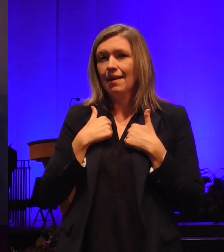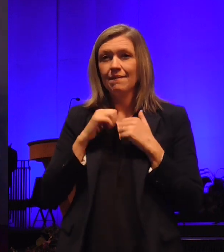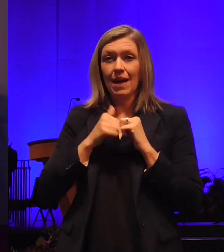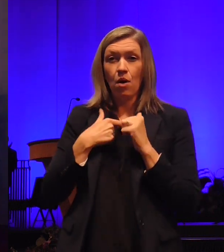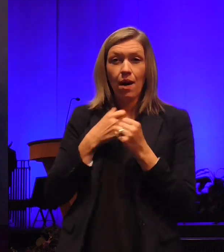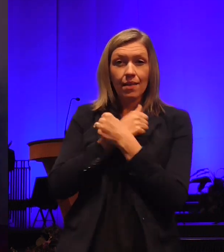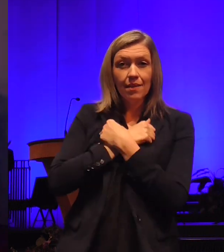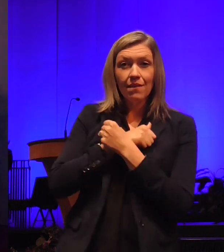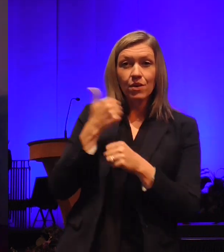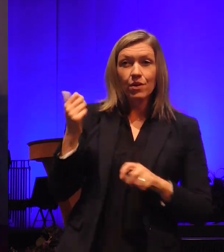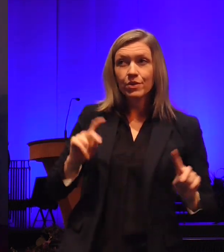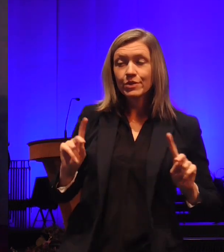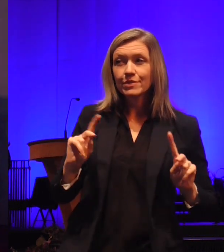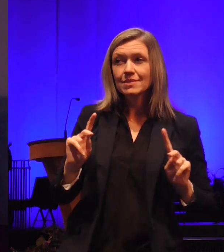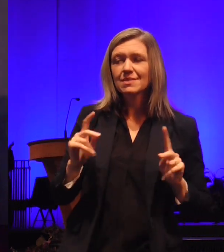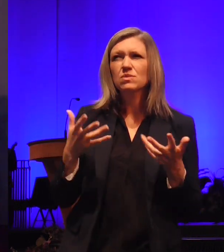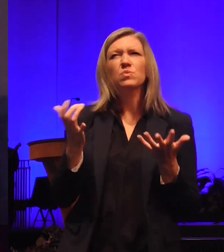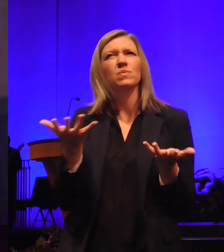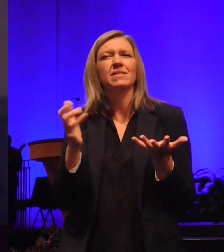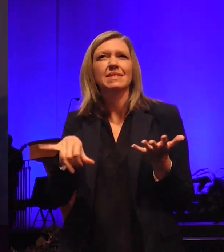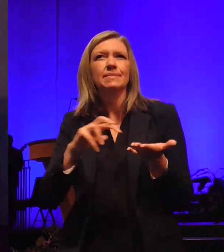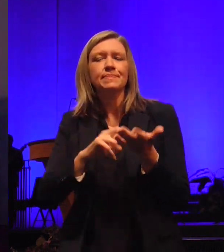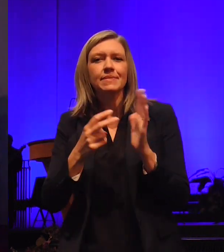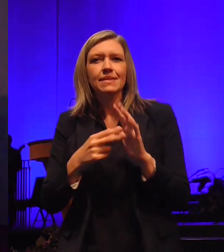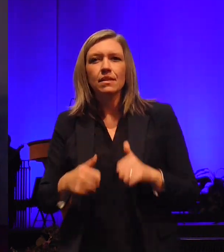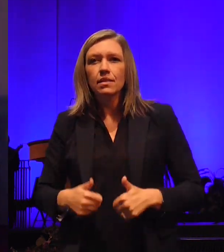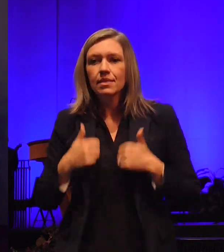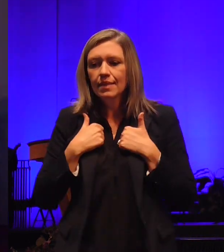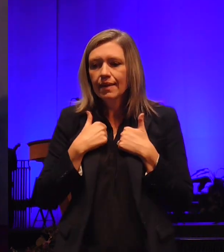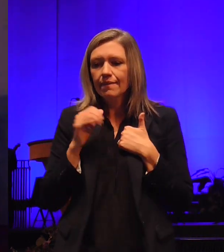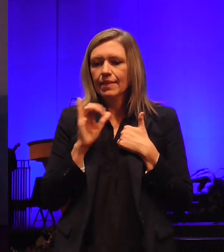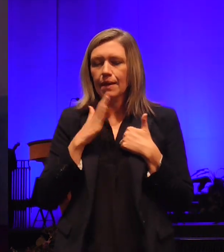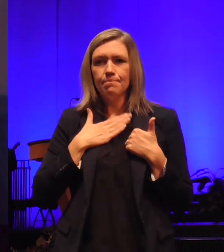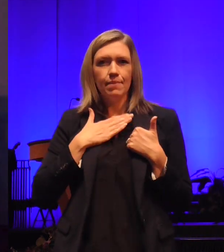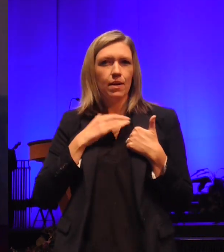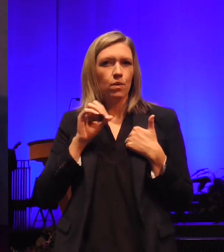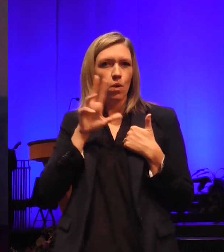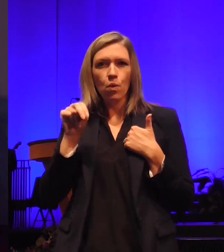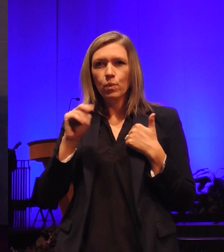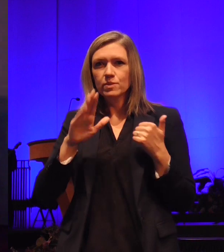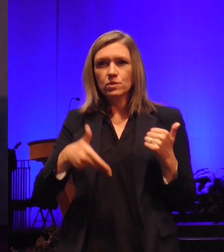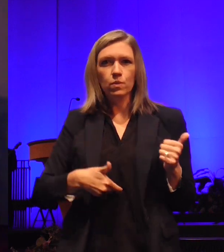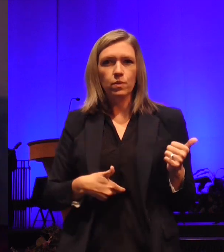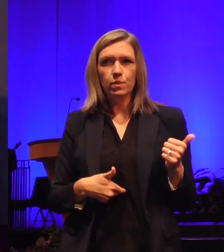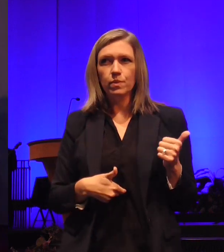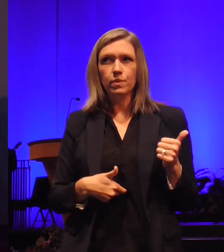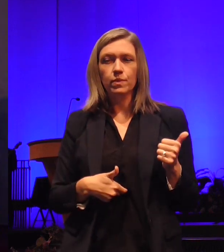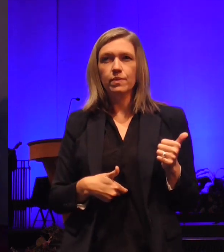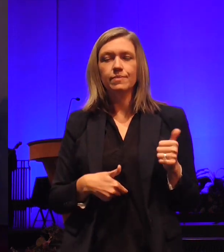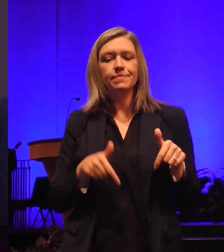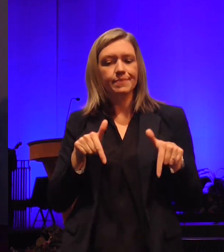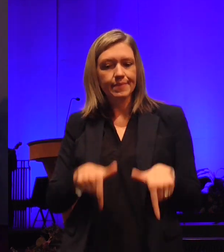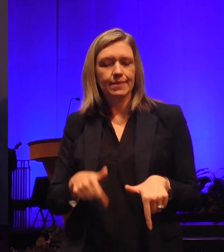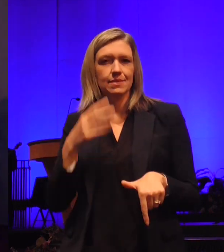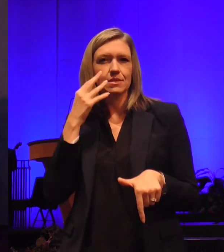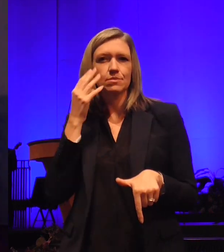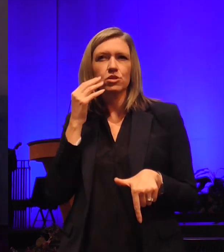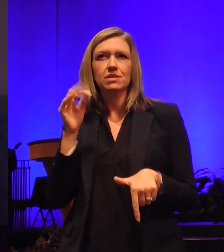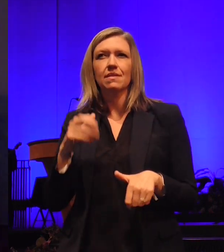others. What does it mean to live as our own soul, a soul in this experience of